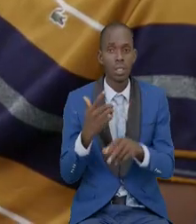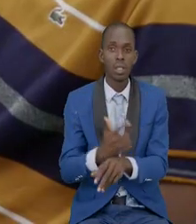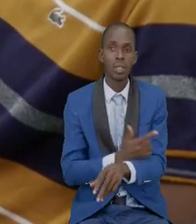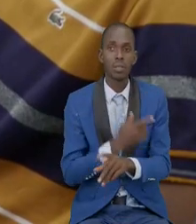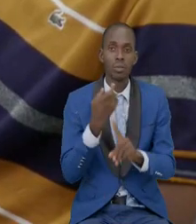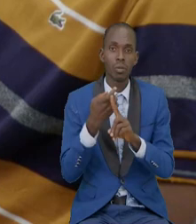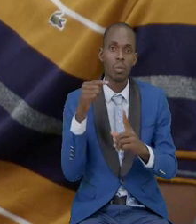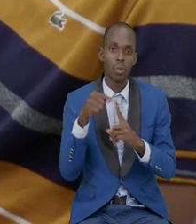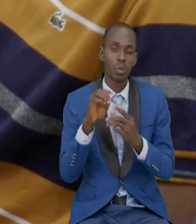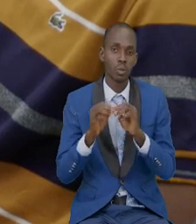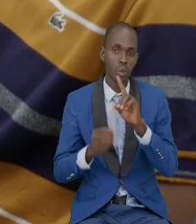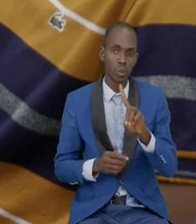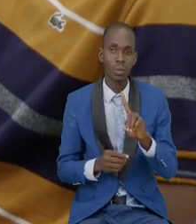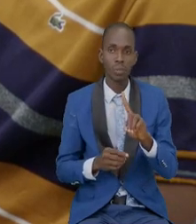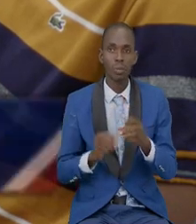one,